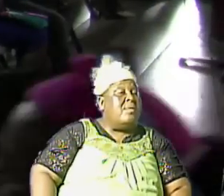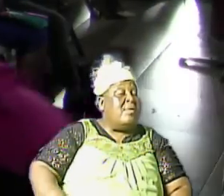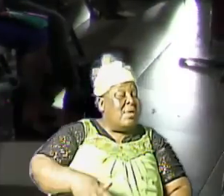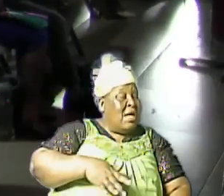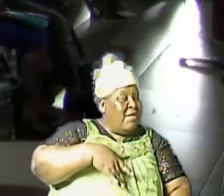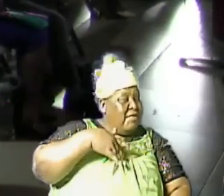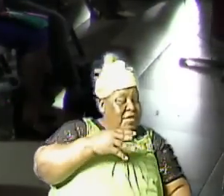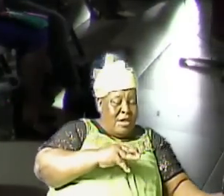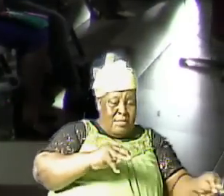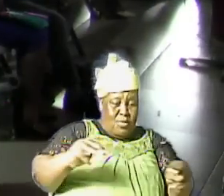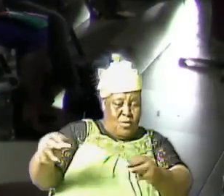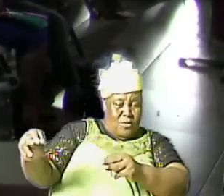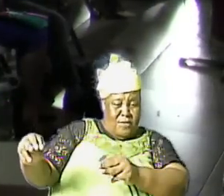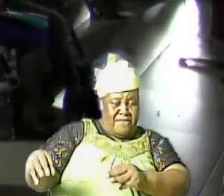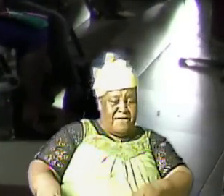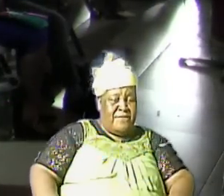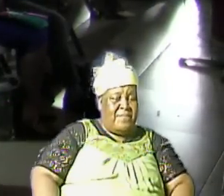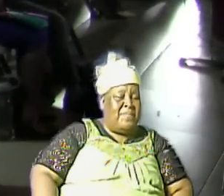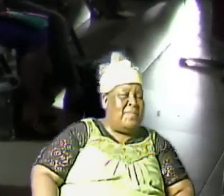I feel a shifting.